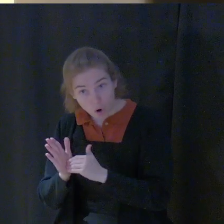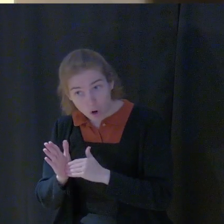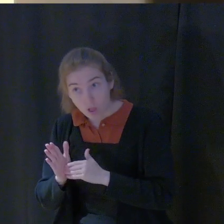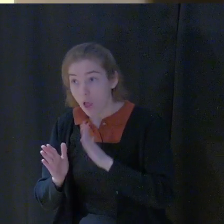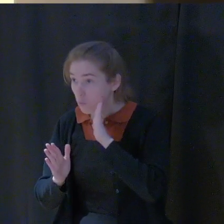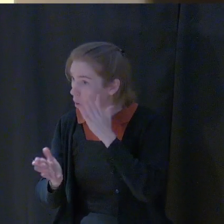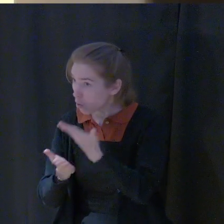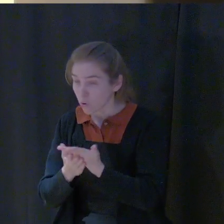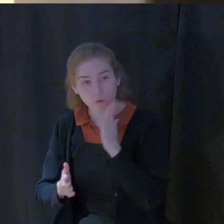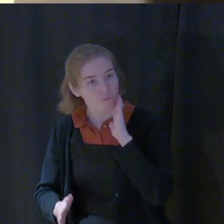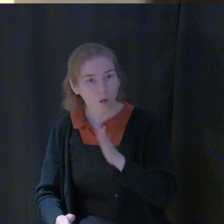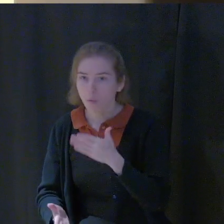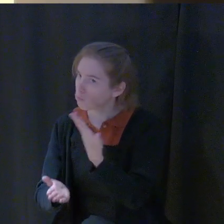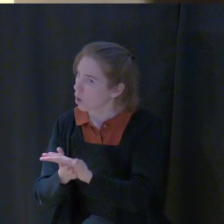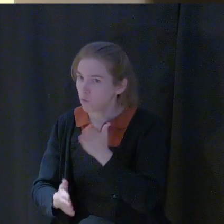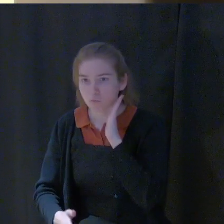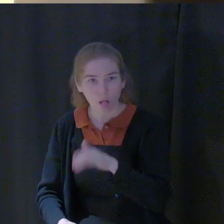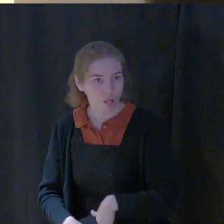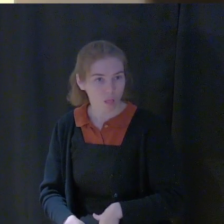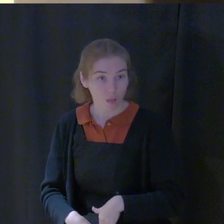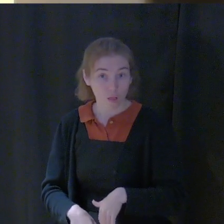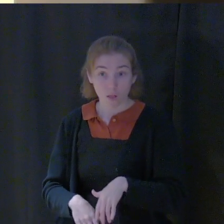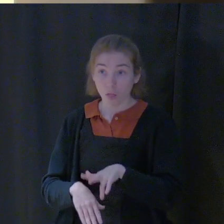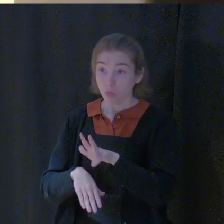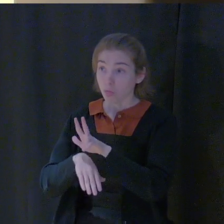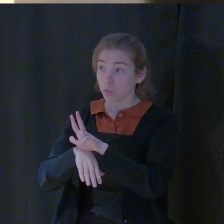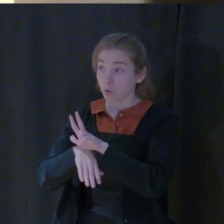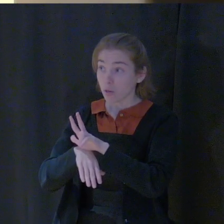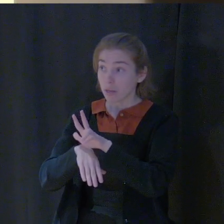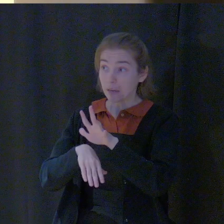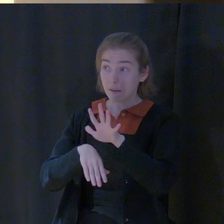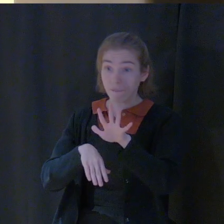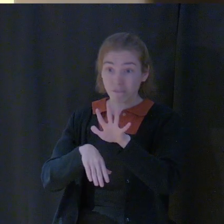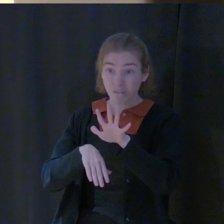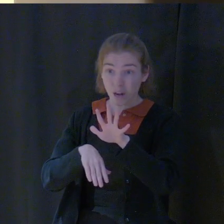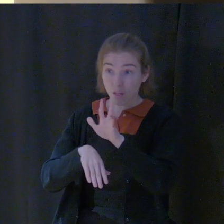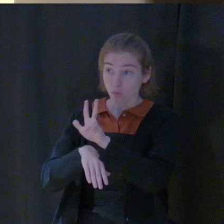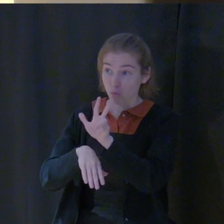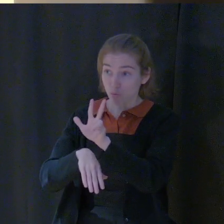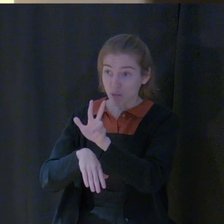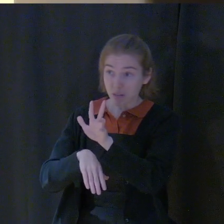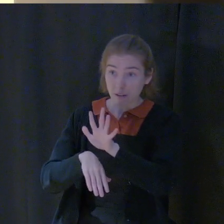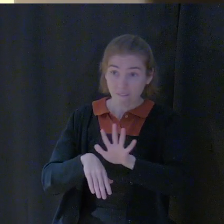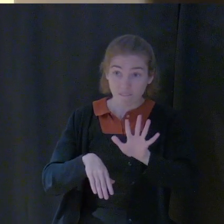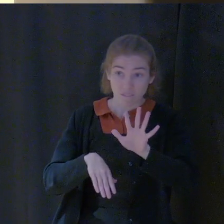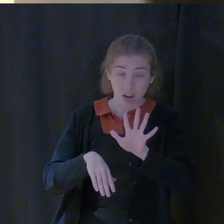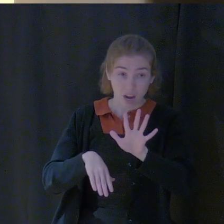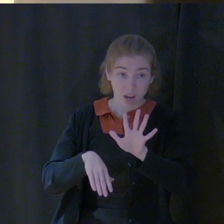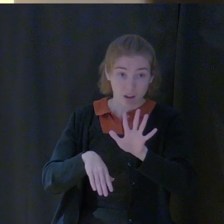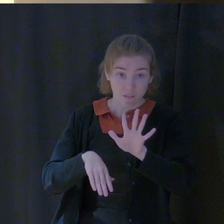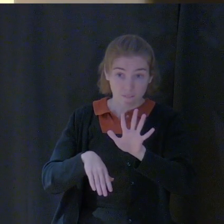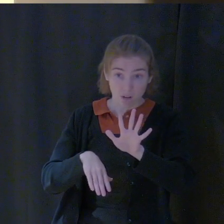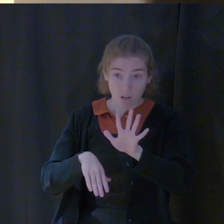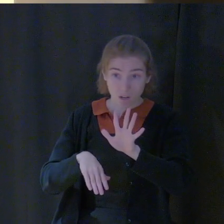they're gonna be there. Our 3 to 5 o'clock appointment turned into them showing up at our house at 8:30 in the